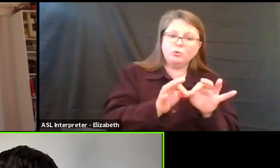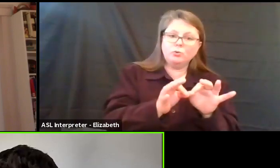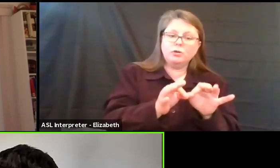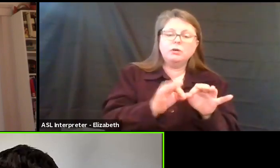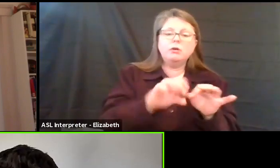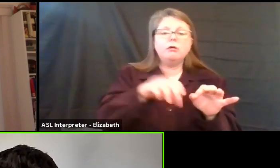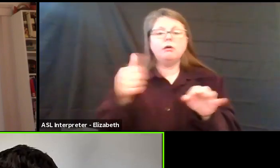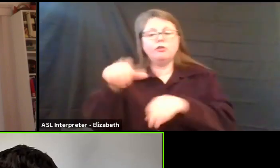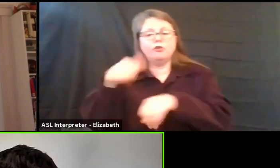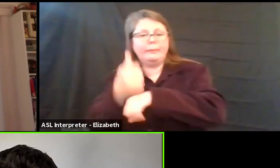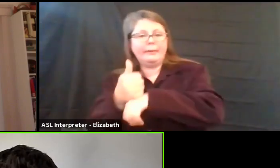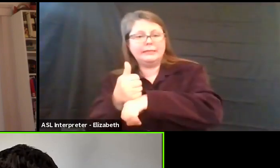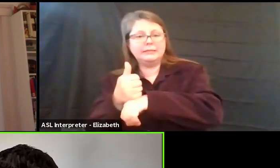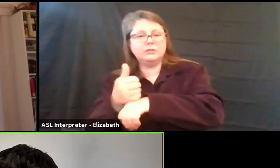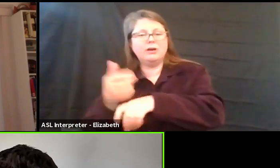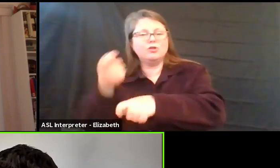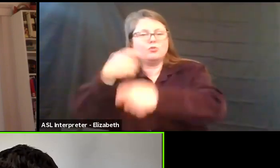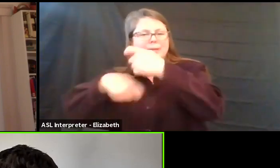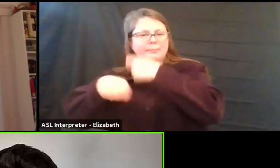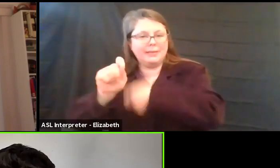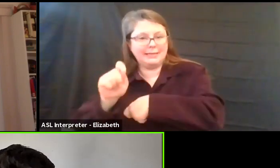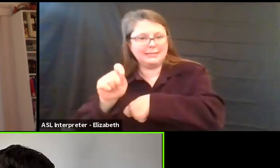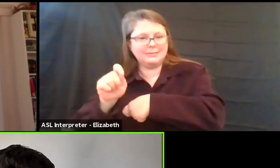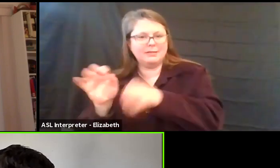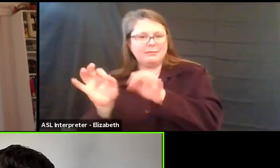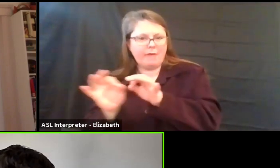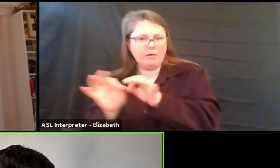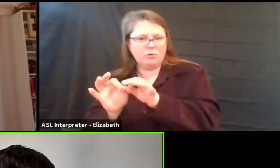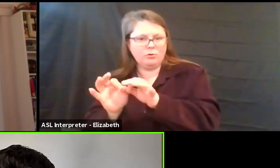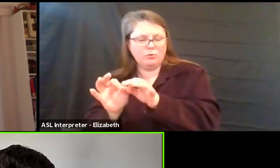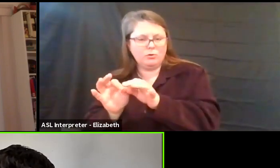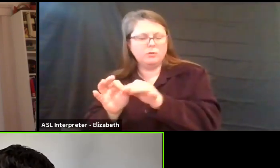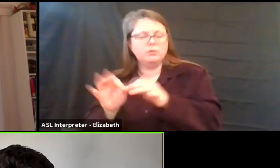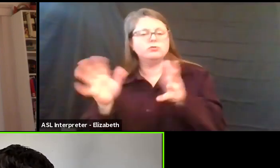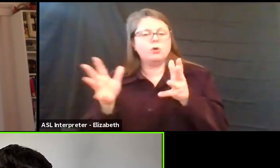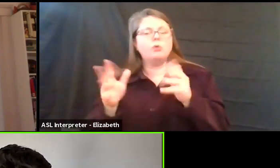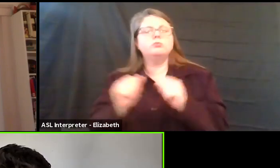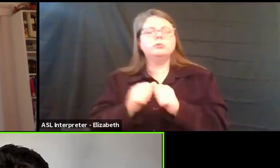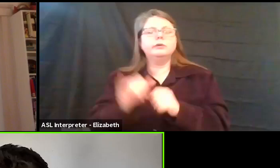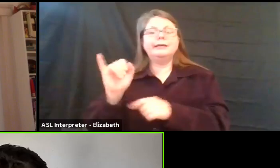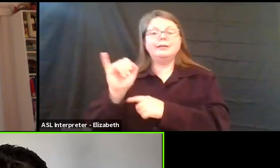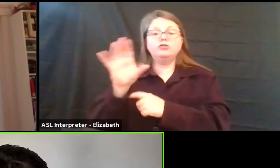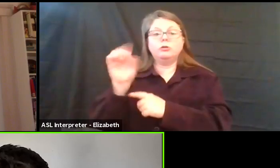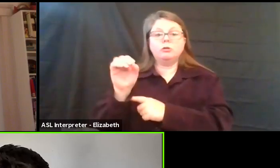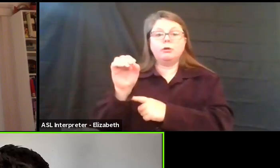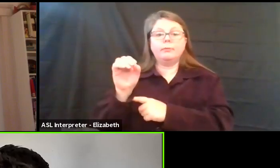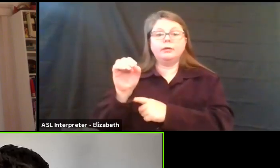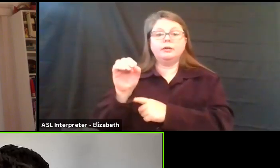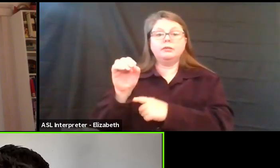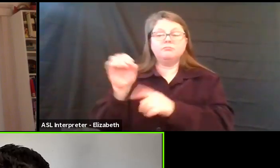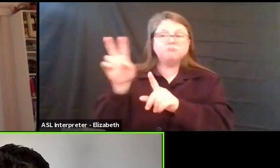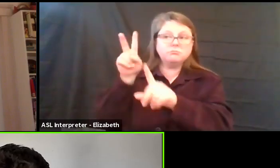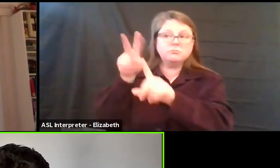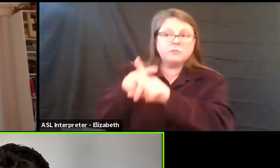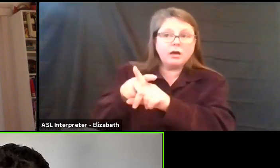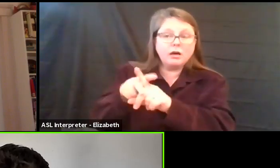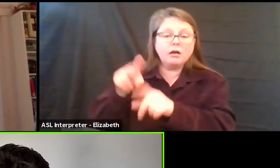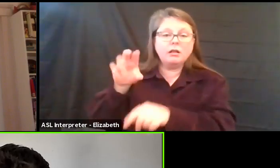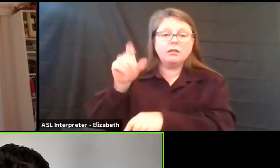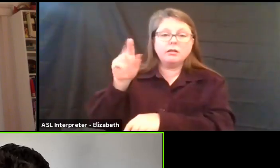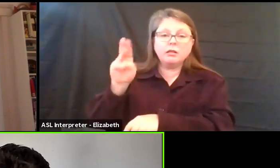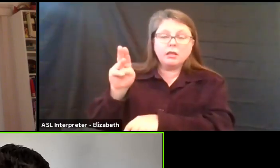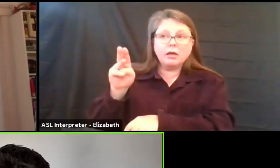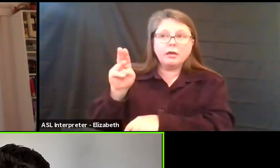the way that a claim works is you submit your claim to the insurance company. You work with the insurance company to what's